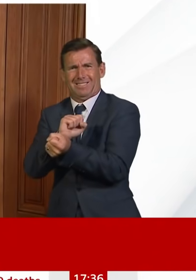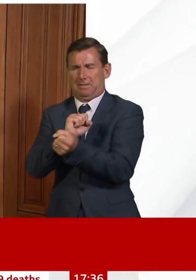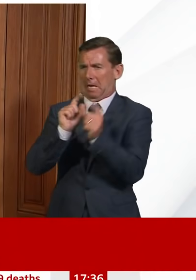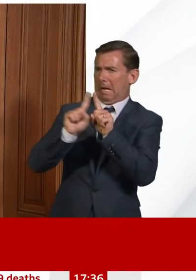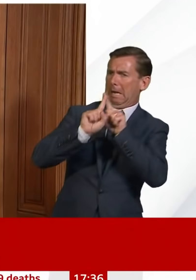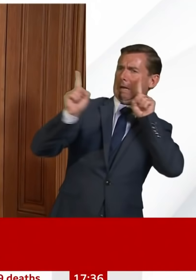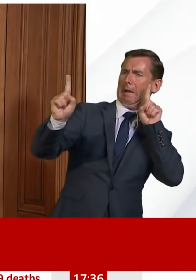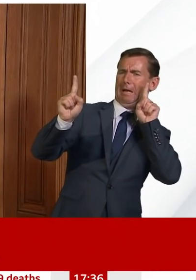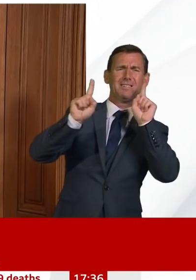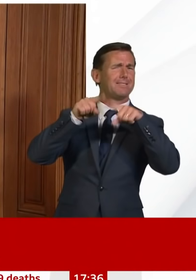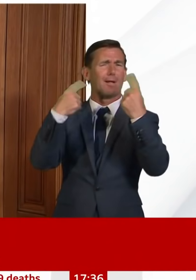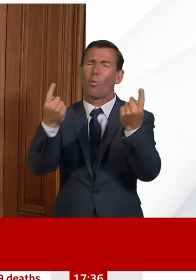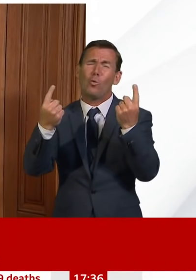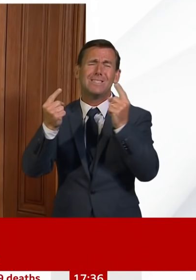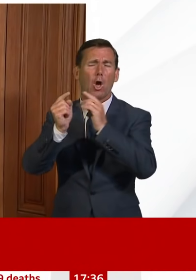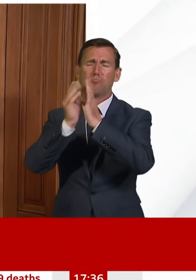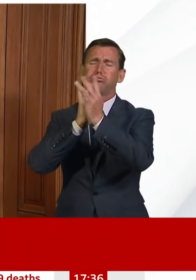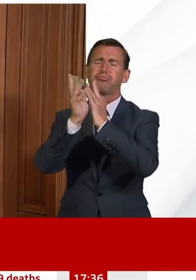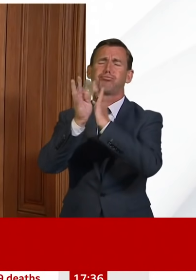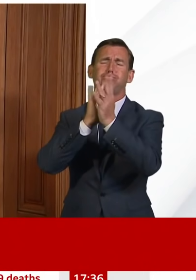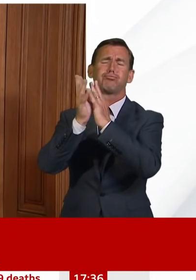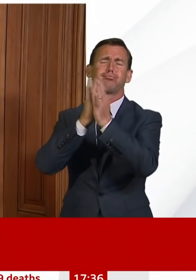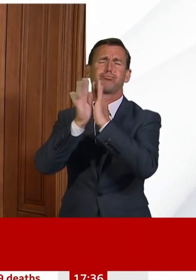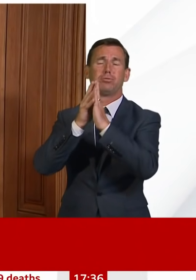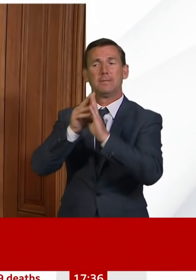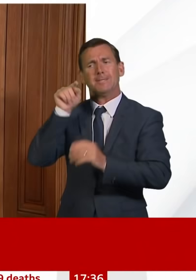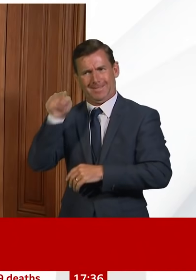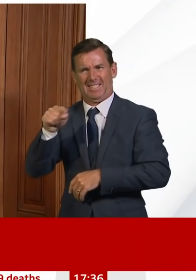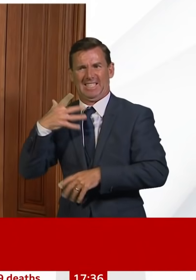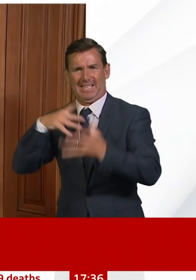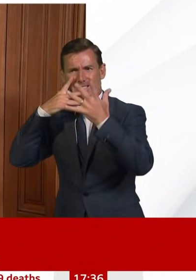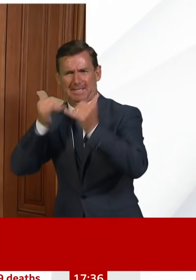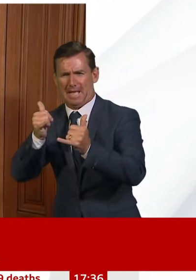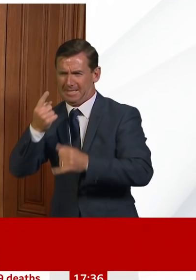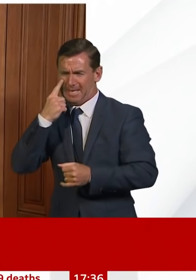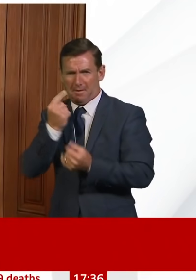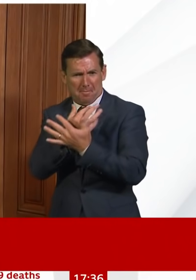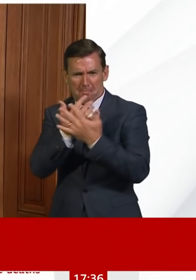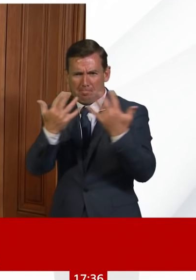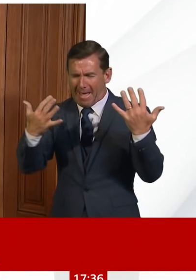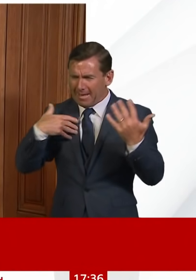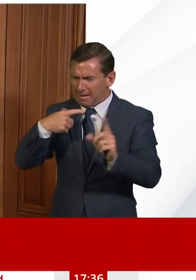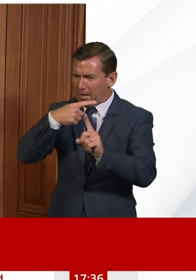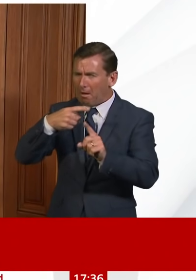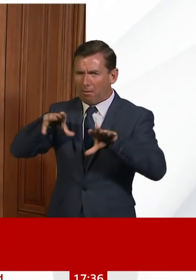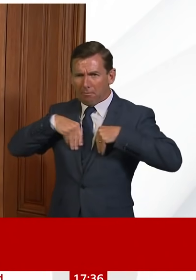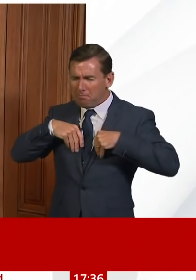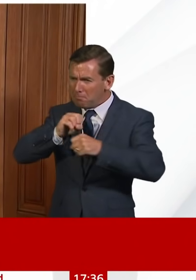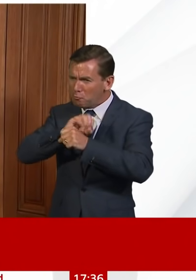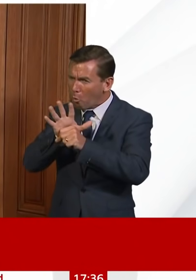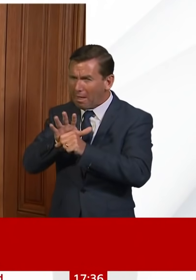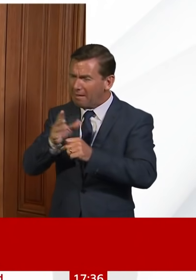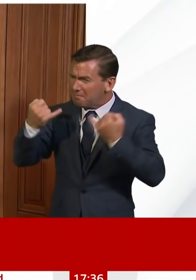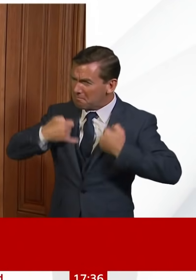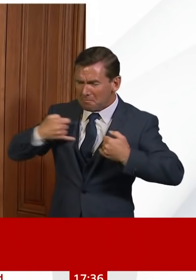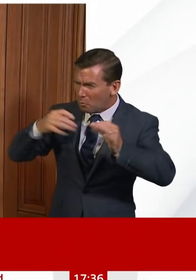intensive testing to try and understand how many people might be asymptomatic and carrying the virus. So those studies are underway, and we're working closely, particularly